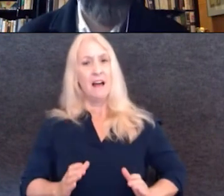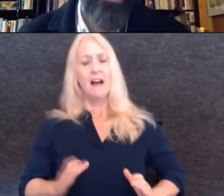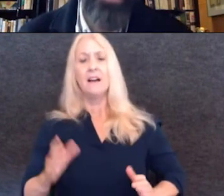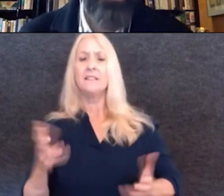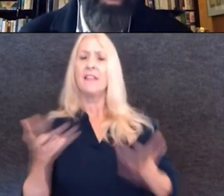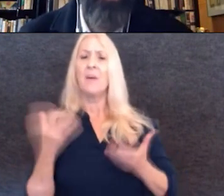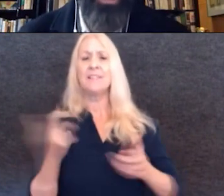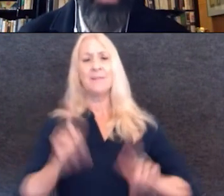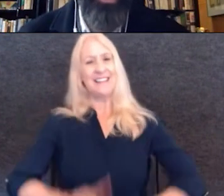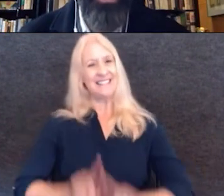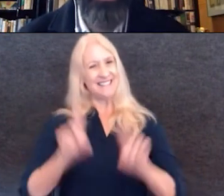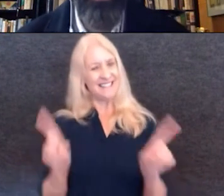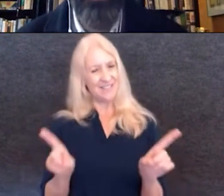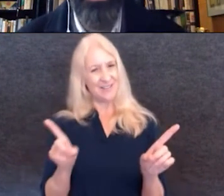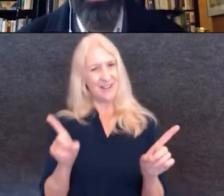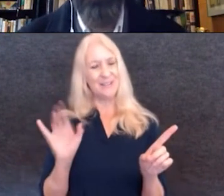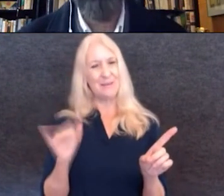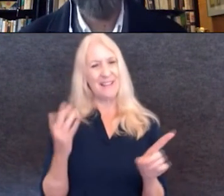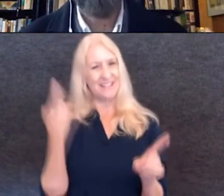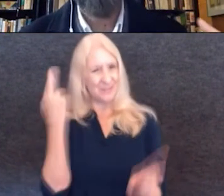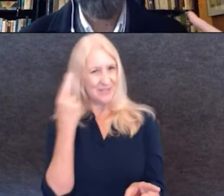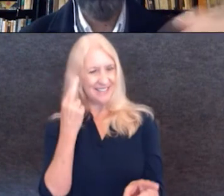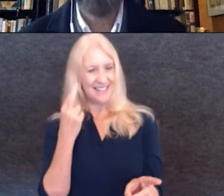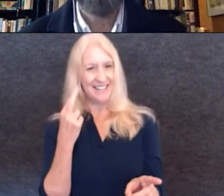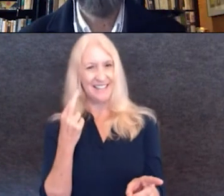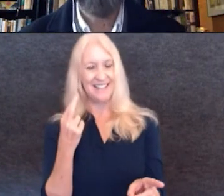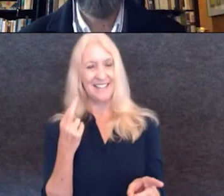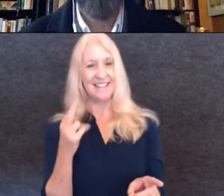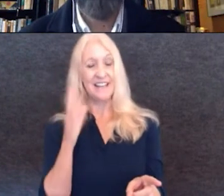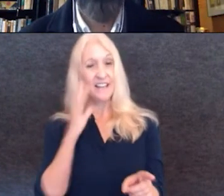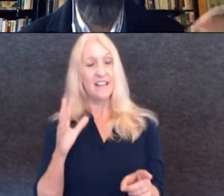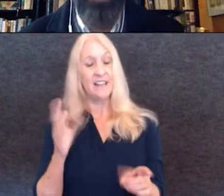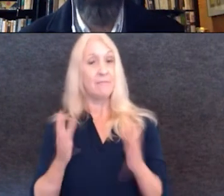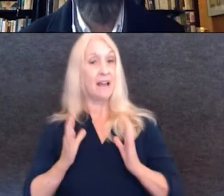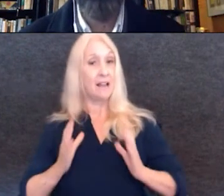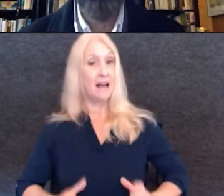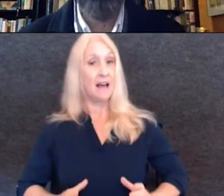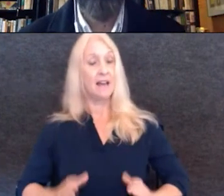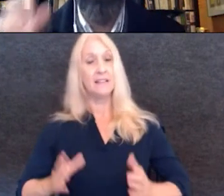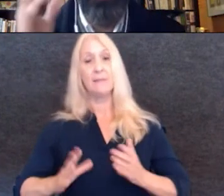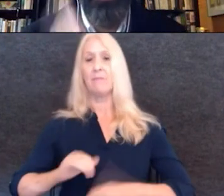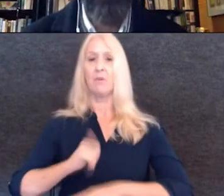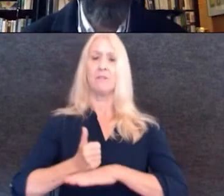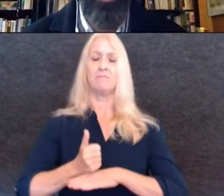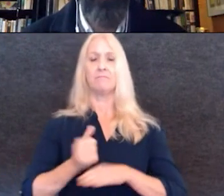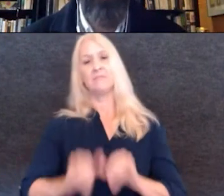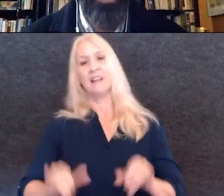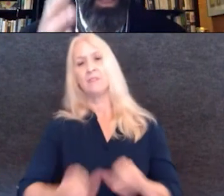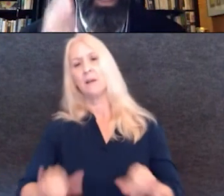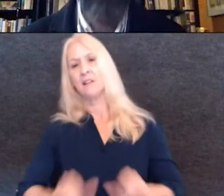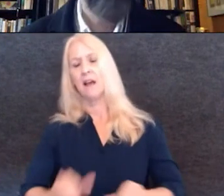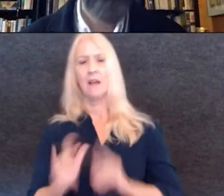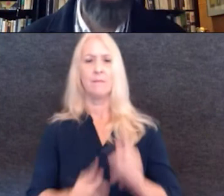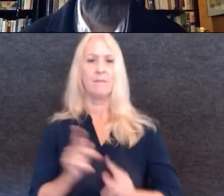very different. And maybe that's kind of where it, where it's at. If somebody, if my client base needed to be maybe more established, people that are looking for that status quo, or